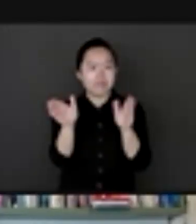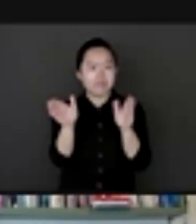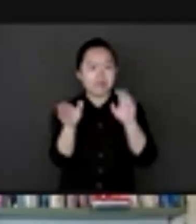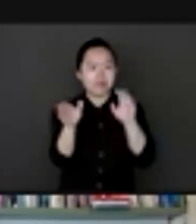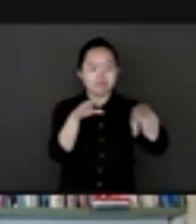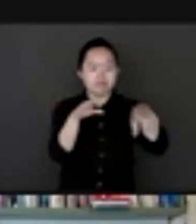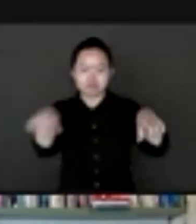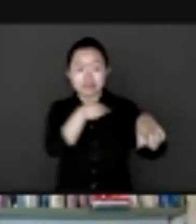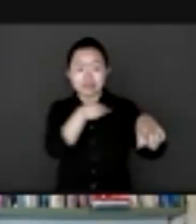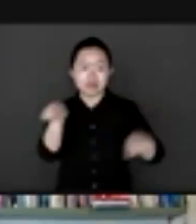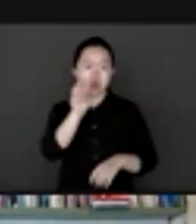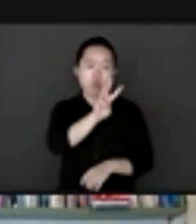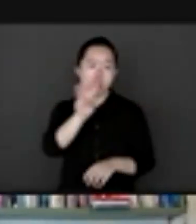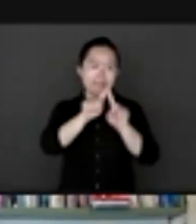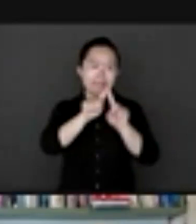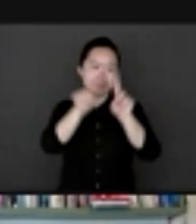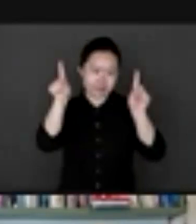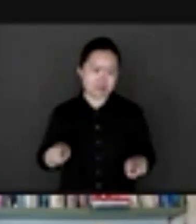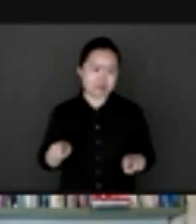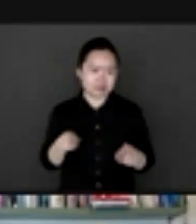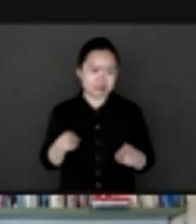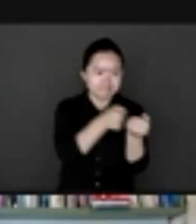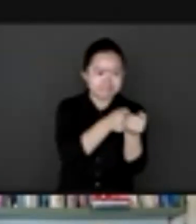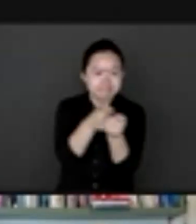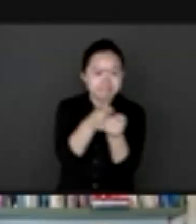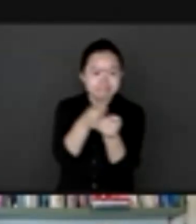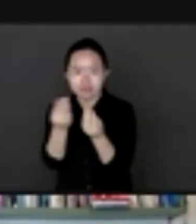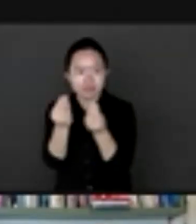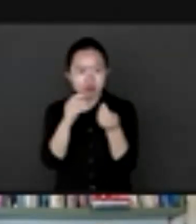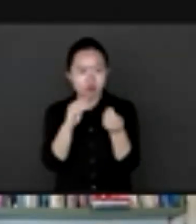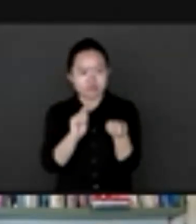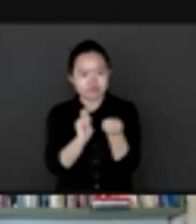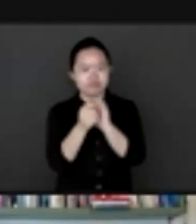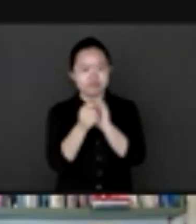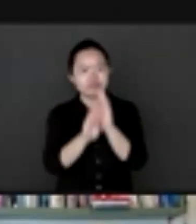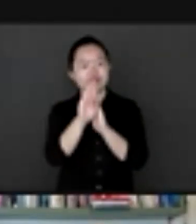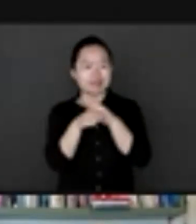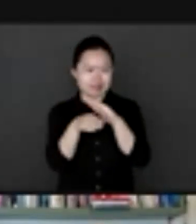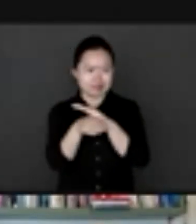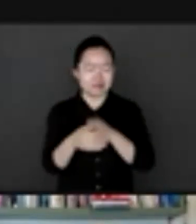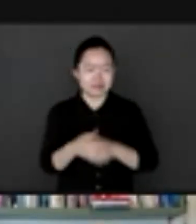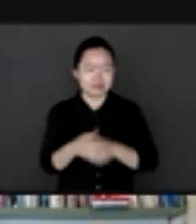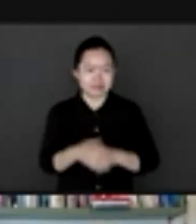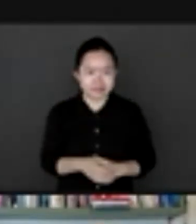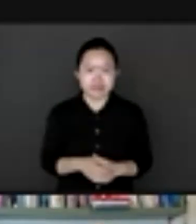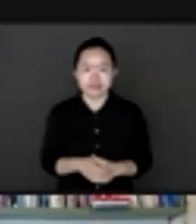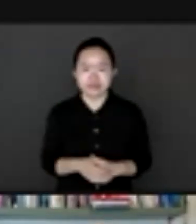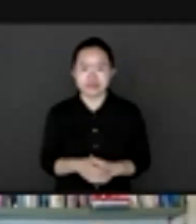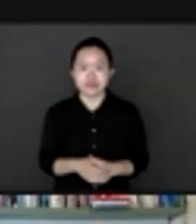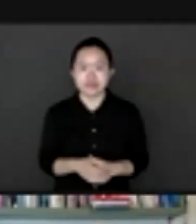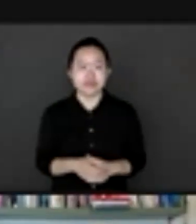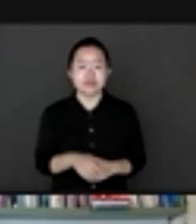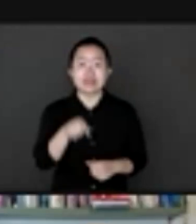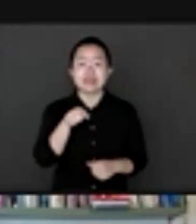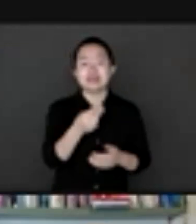move forward one slide. Okay, thank you. Design System Italia is a product of a larger project that is